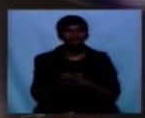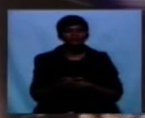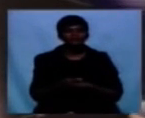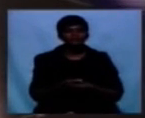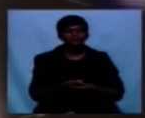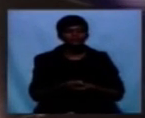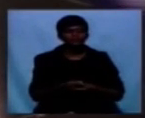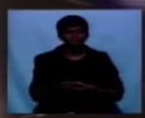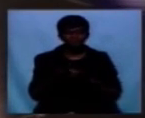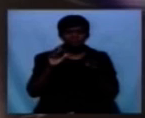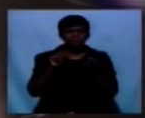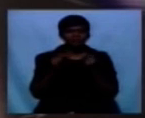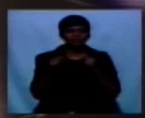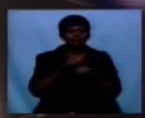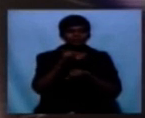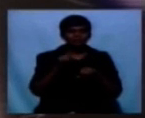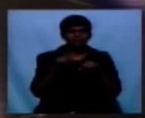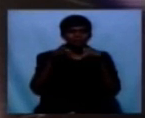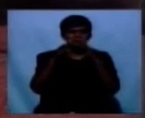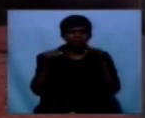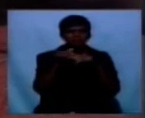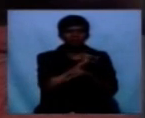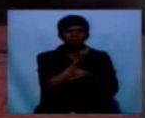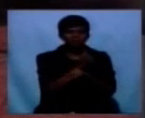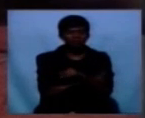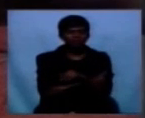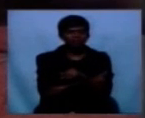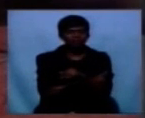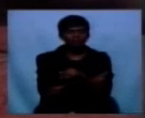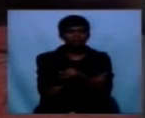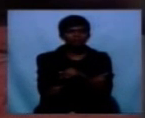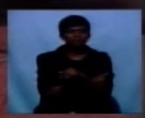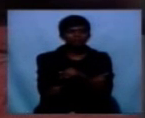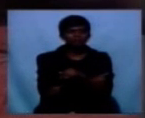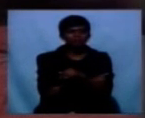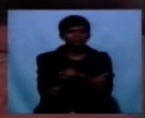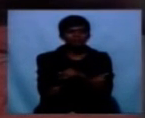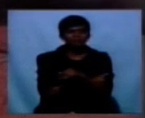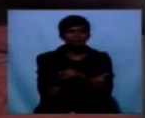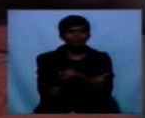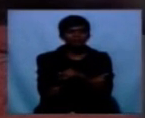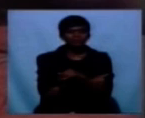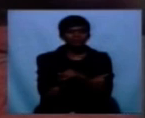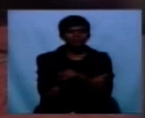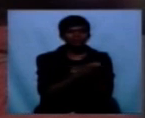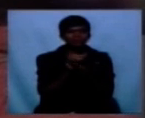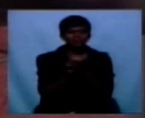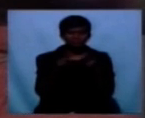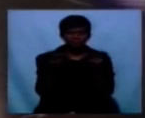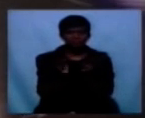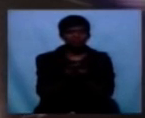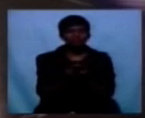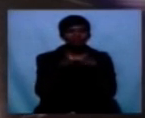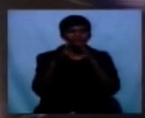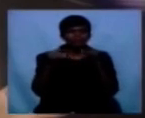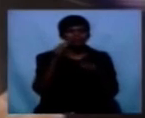and to transform National Housing Authority? Many have thought that is an institution for the rich. I can tell you. The houses